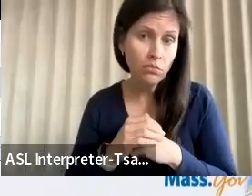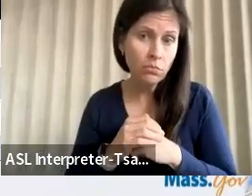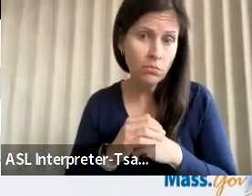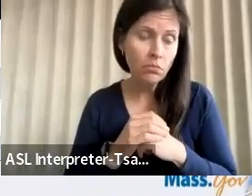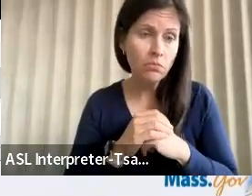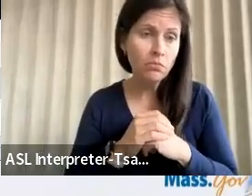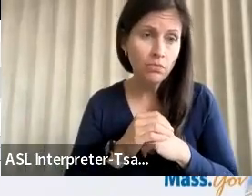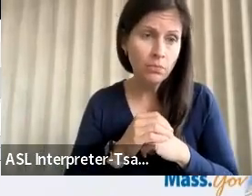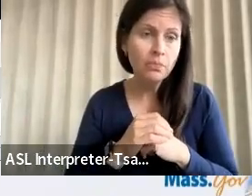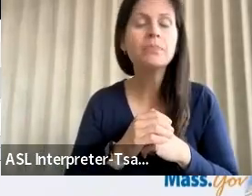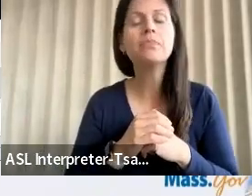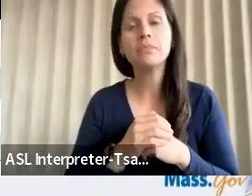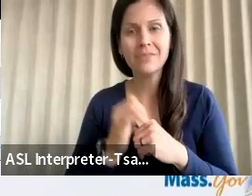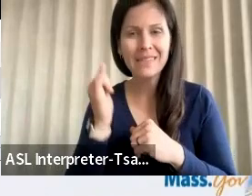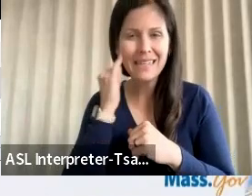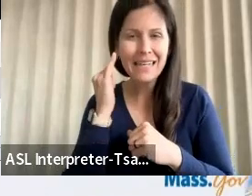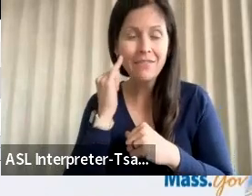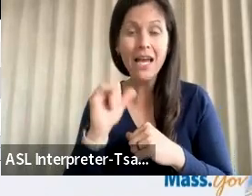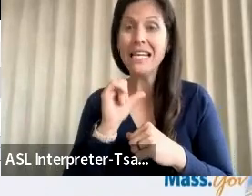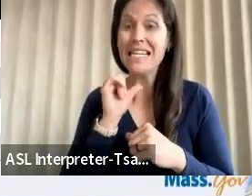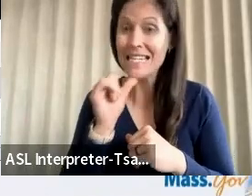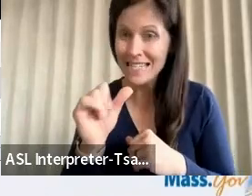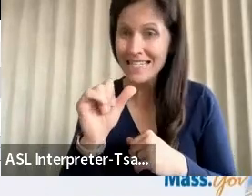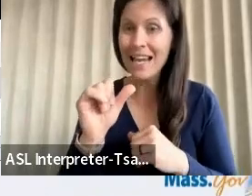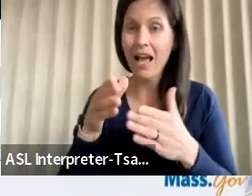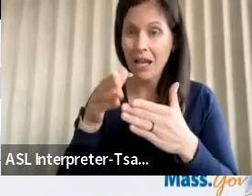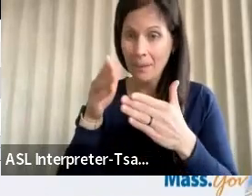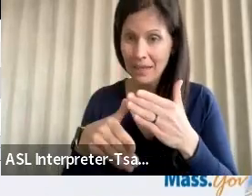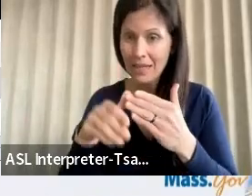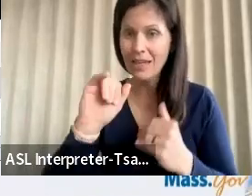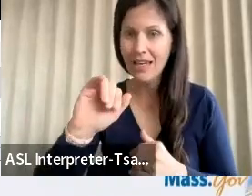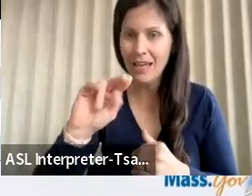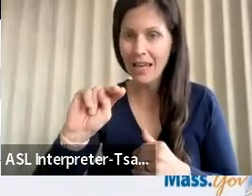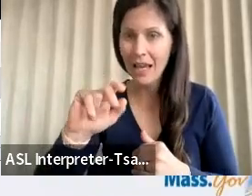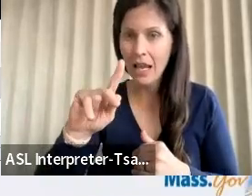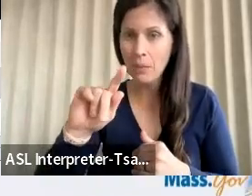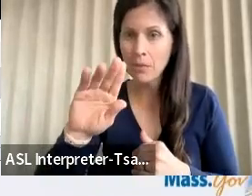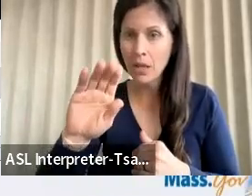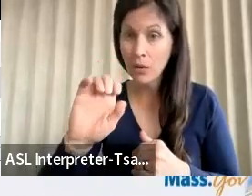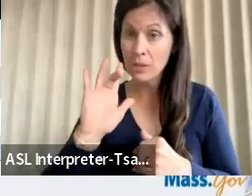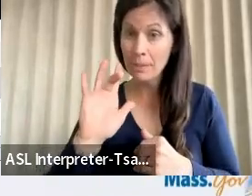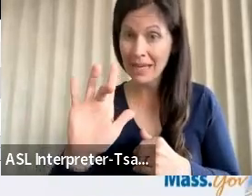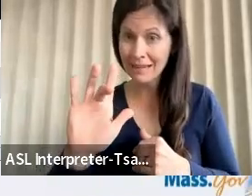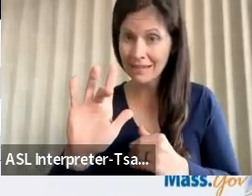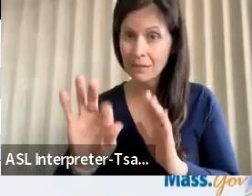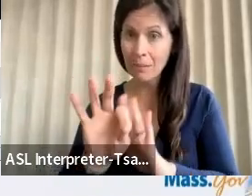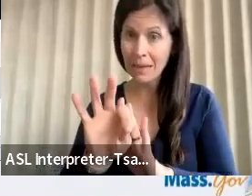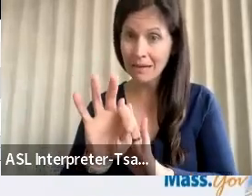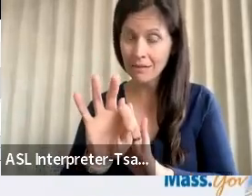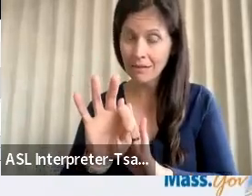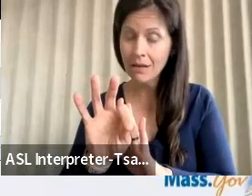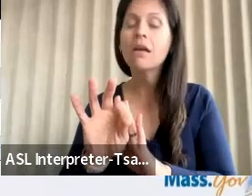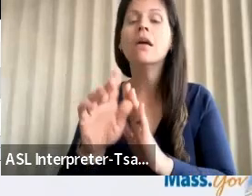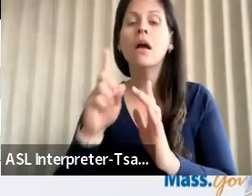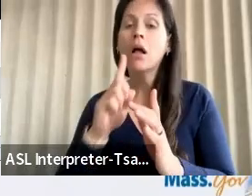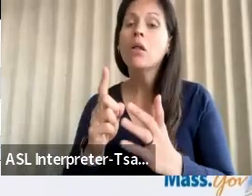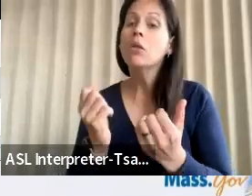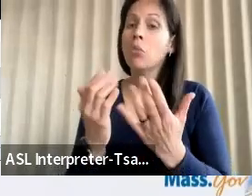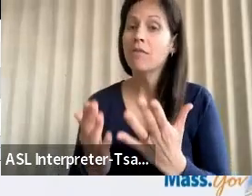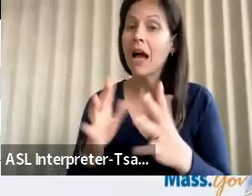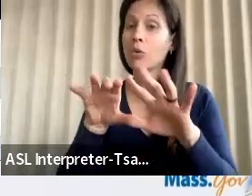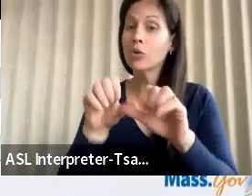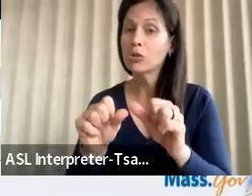If incomplete was selected from the drop-down, the provider restraint report and restraint